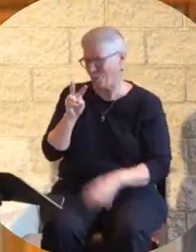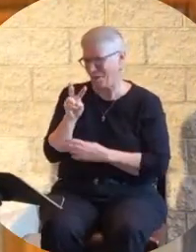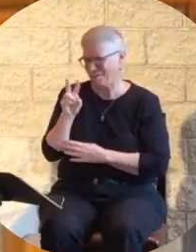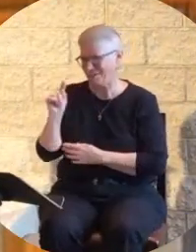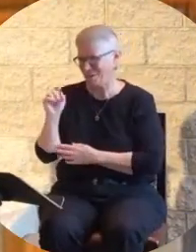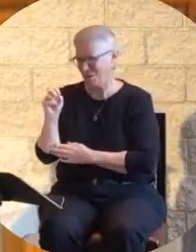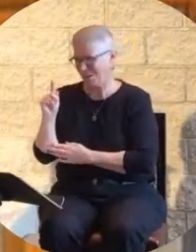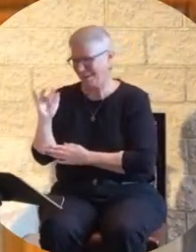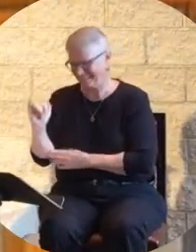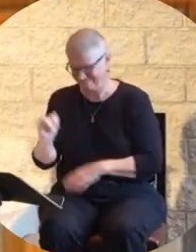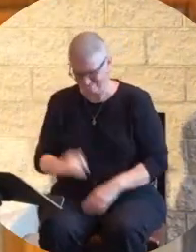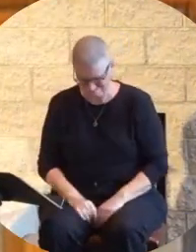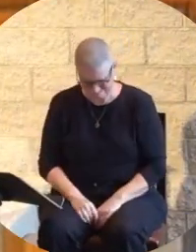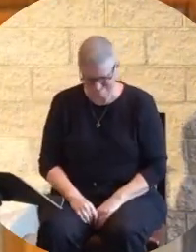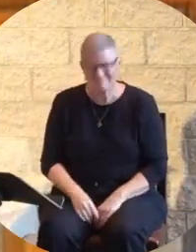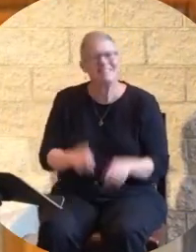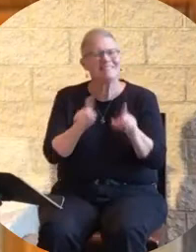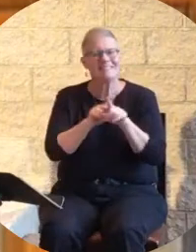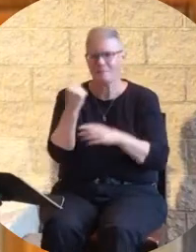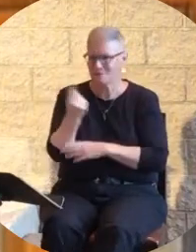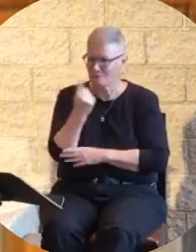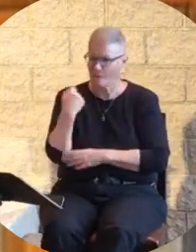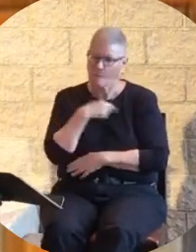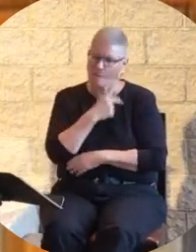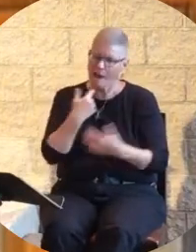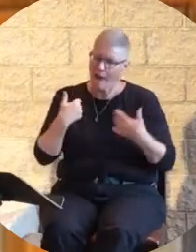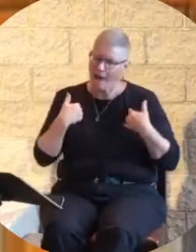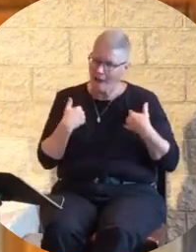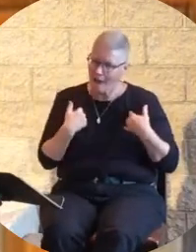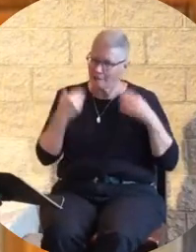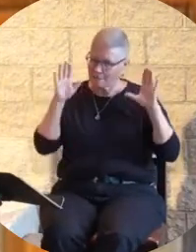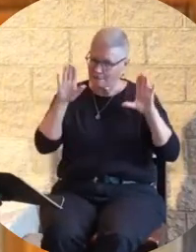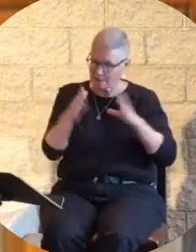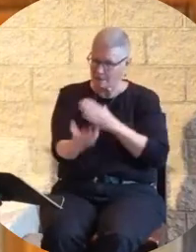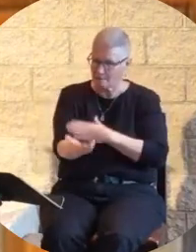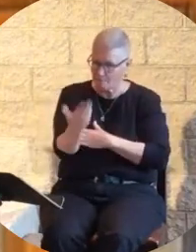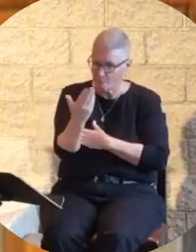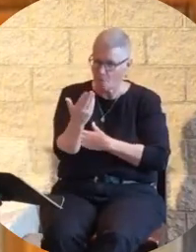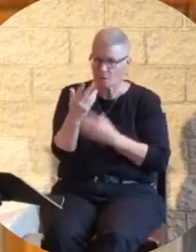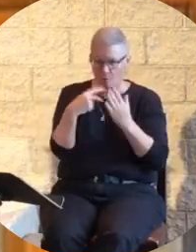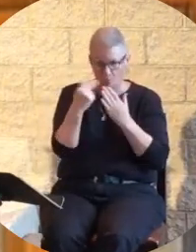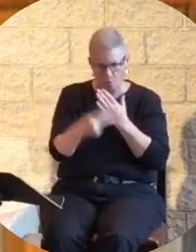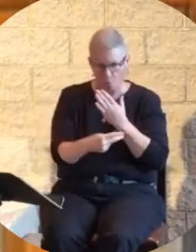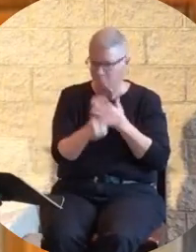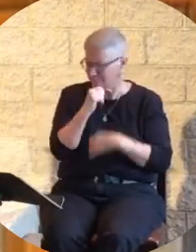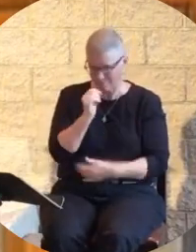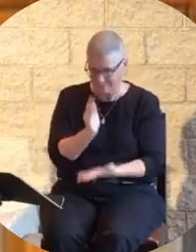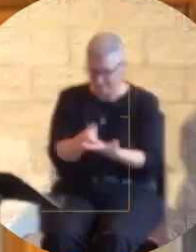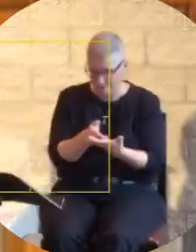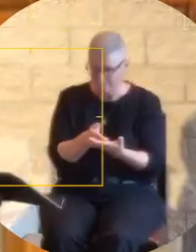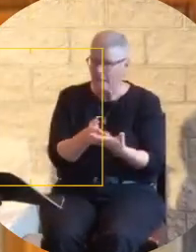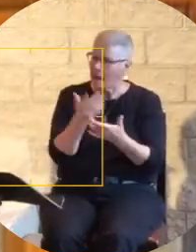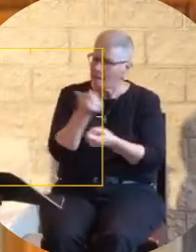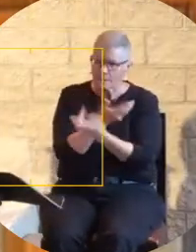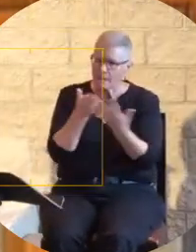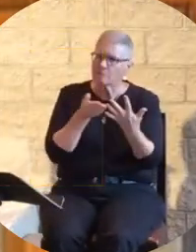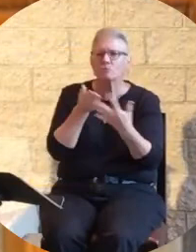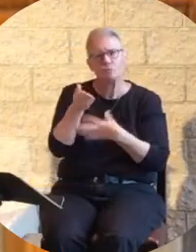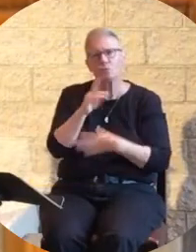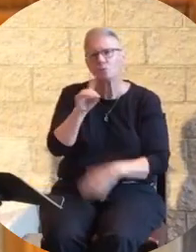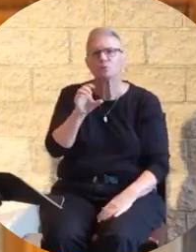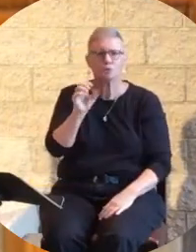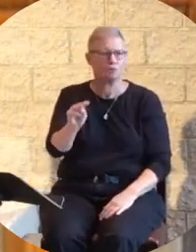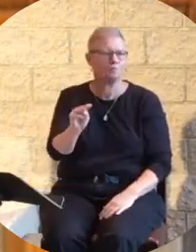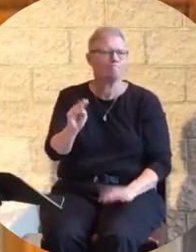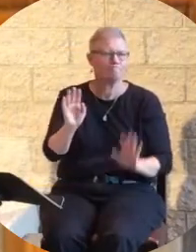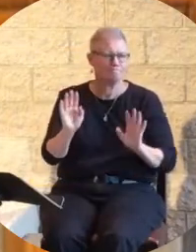As always, we have Sunday morning programming. We have not stopped. We're doing everything on Zoom these days,